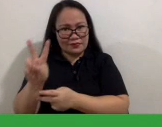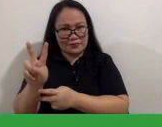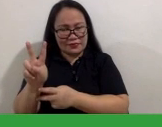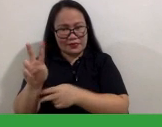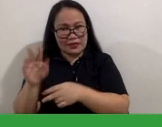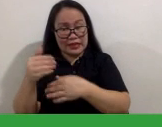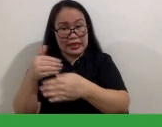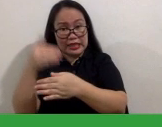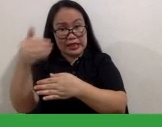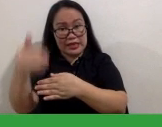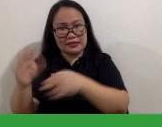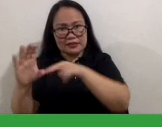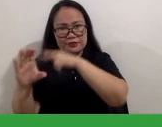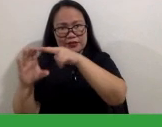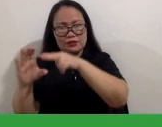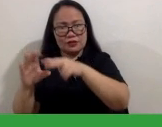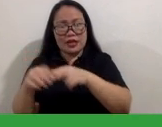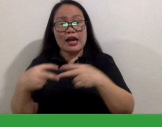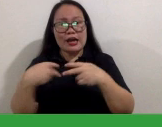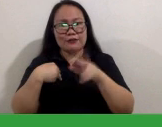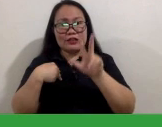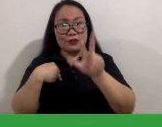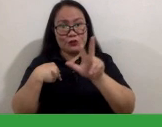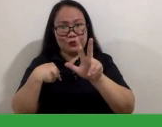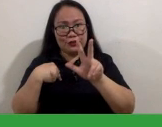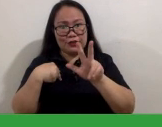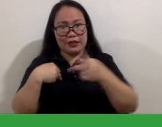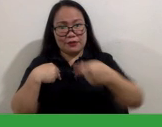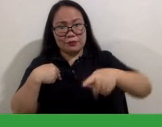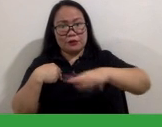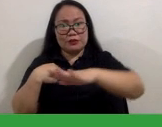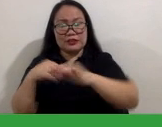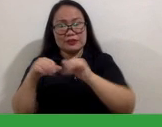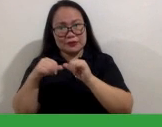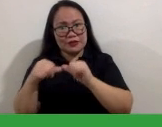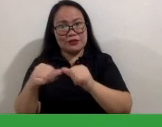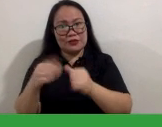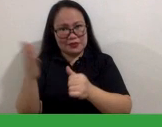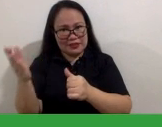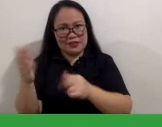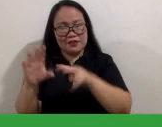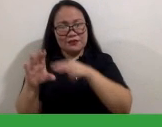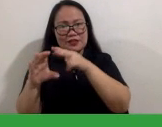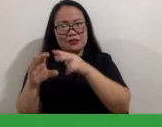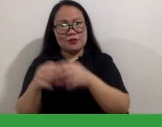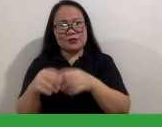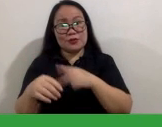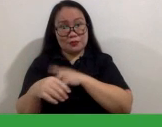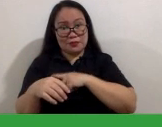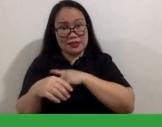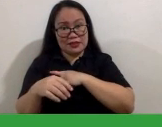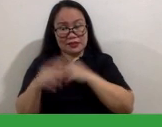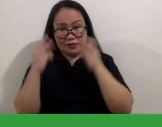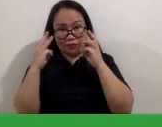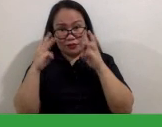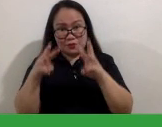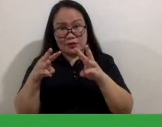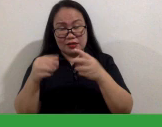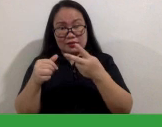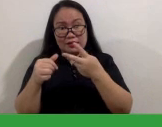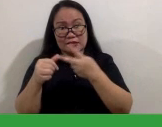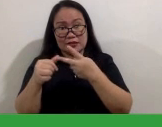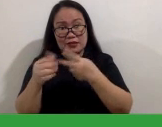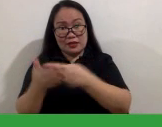yung tatlong properties na karugtong o continuation nitong video na ito. So, please do watch